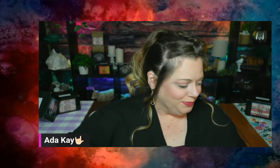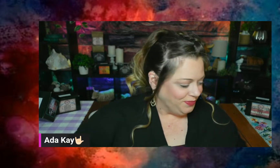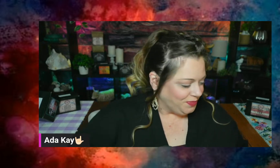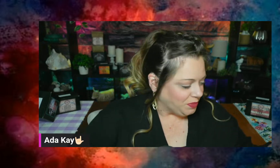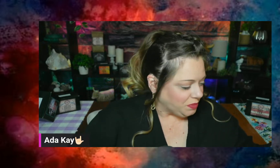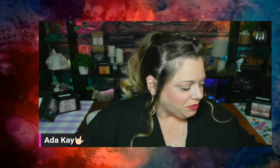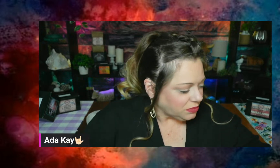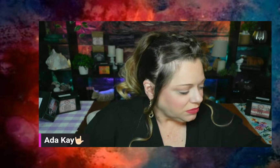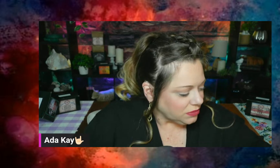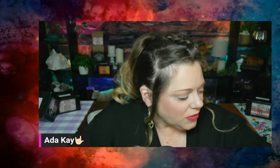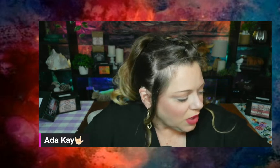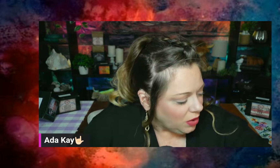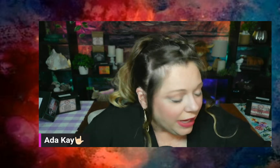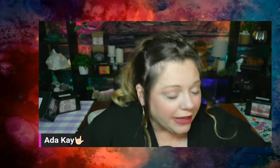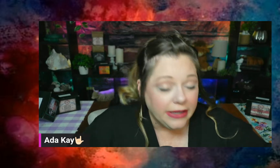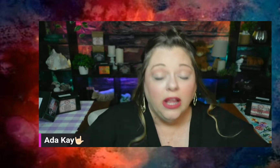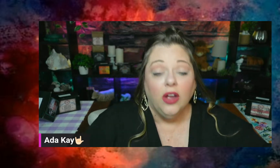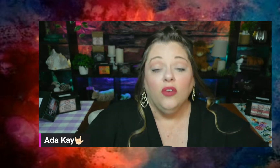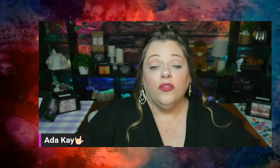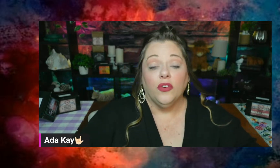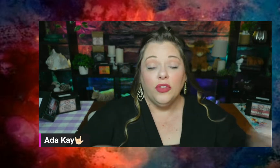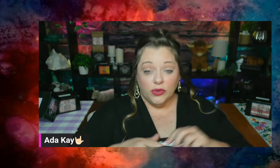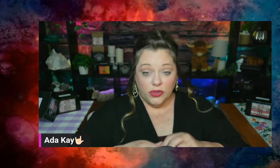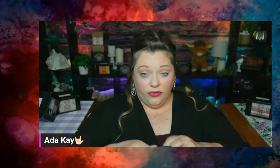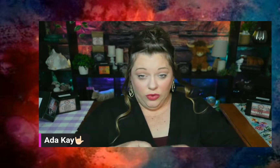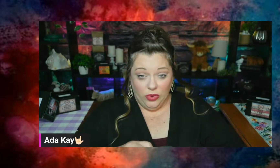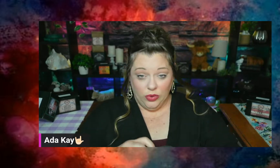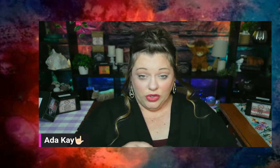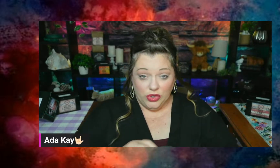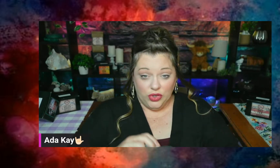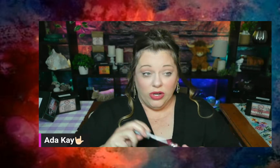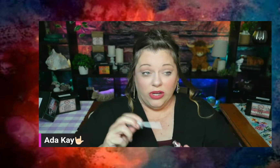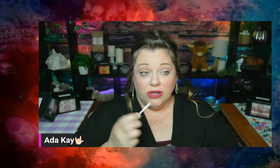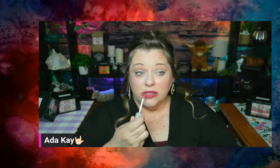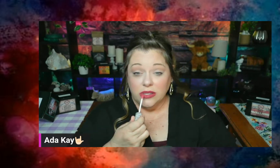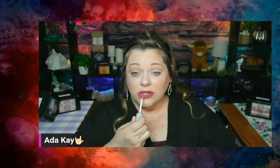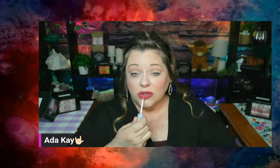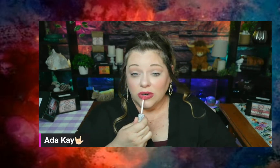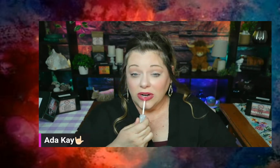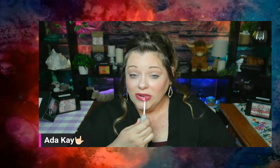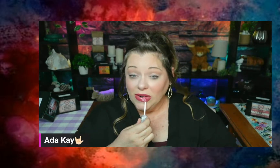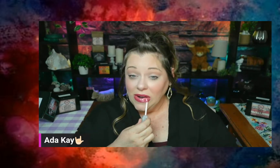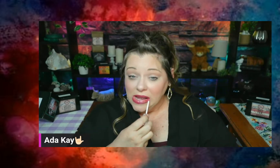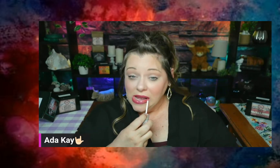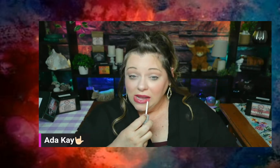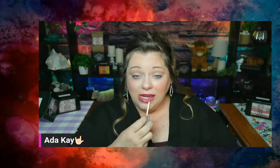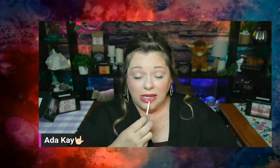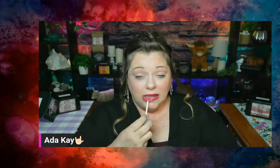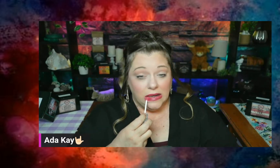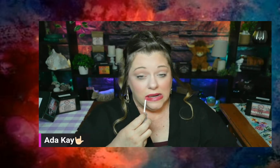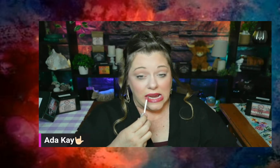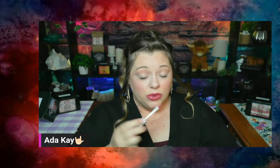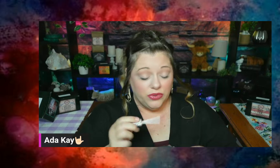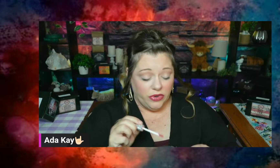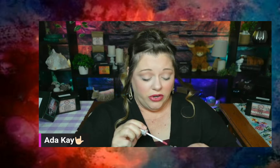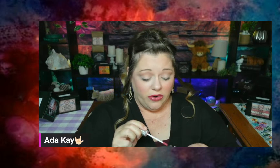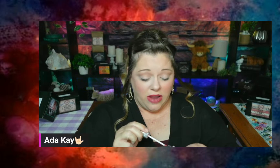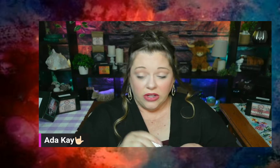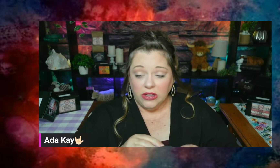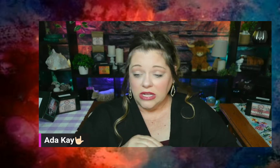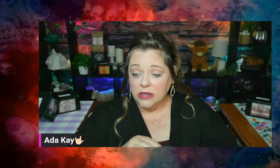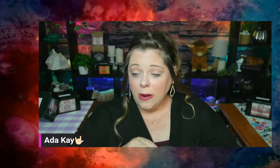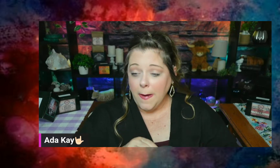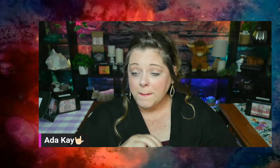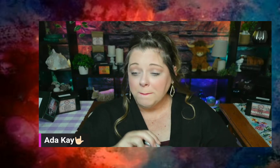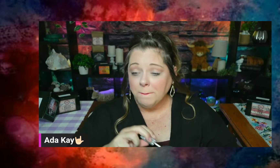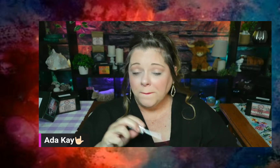1? Okay. For those of you who are just joining us, this trial was very